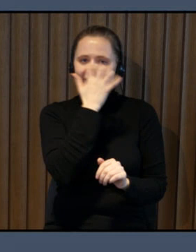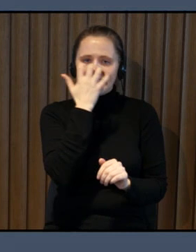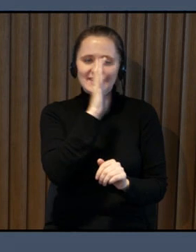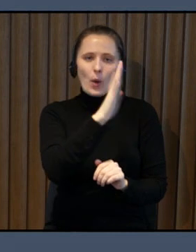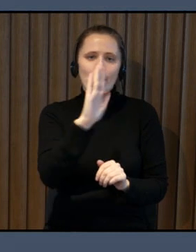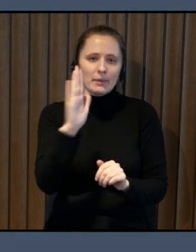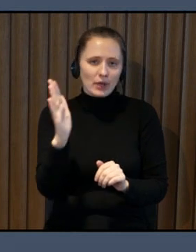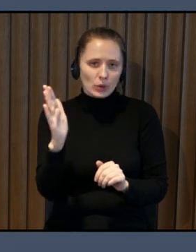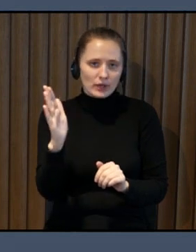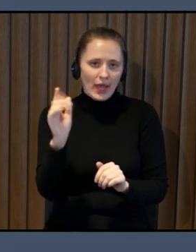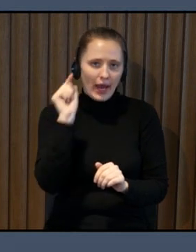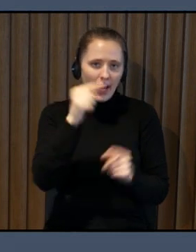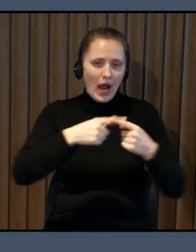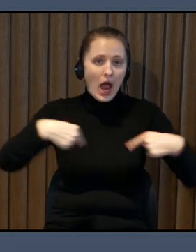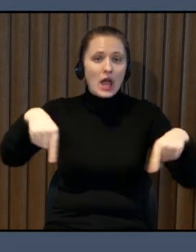January 2015 in Riga in the